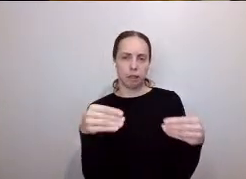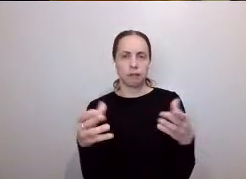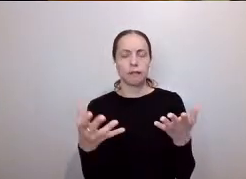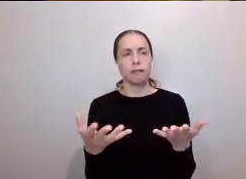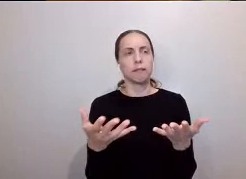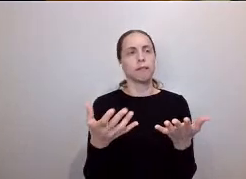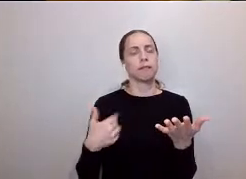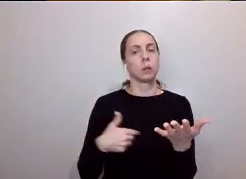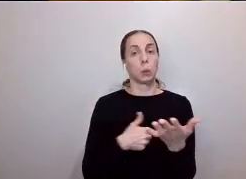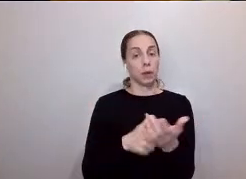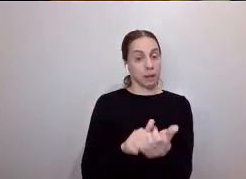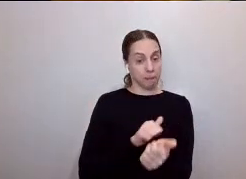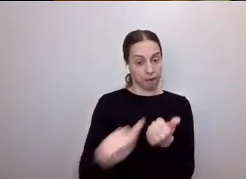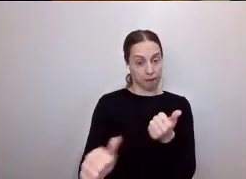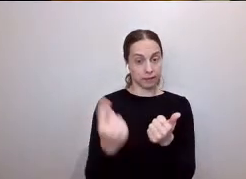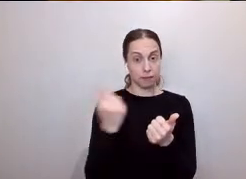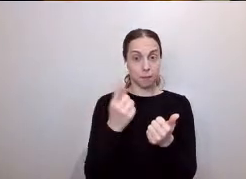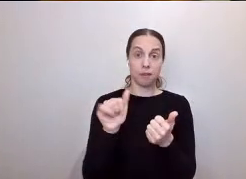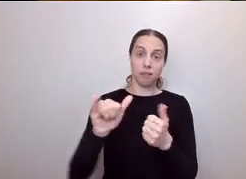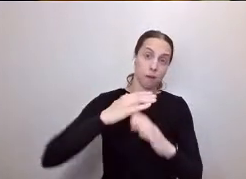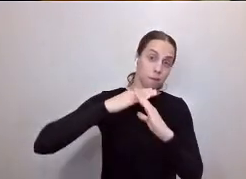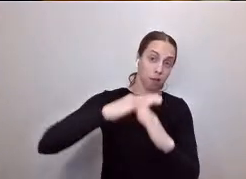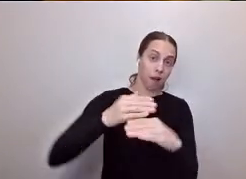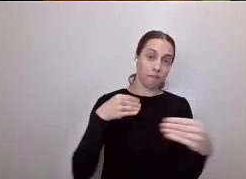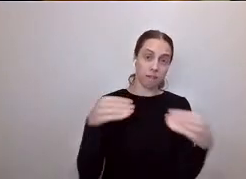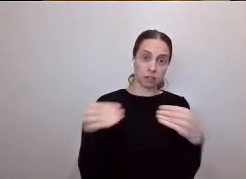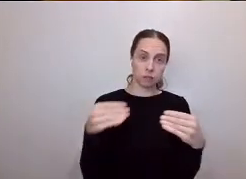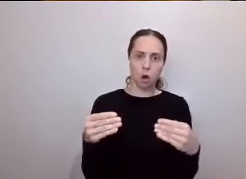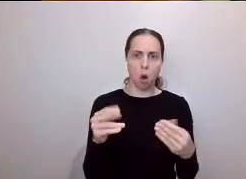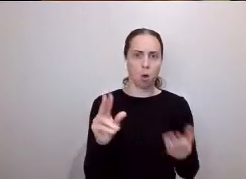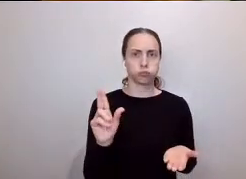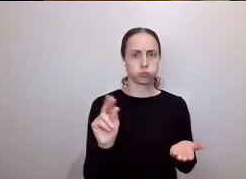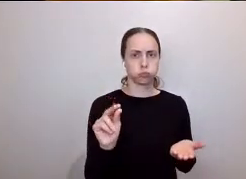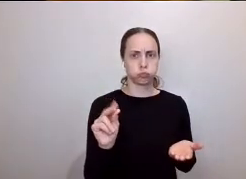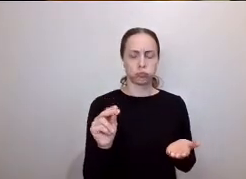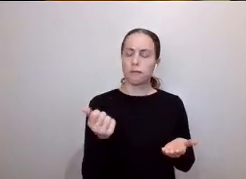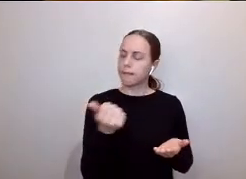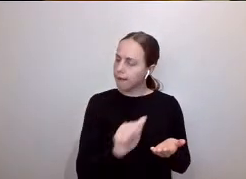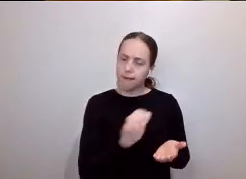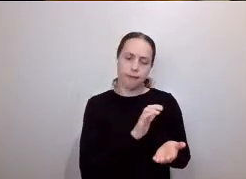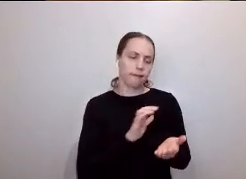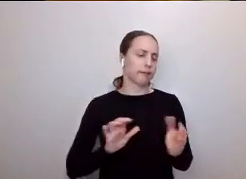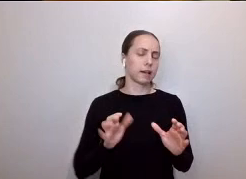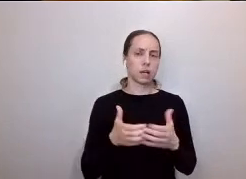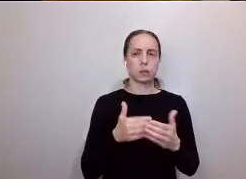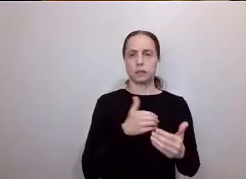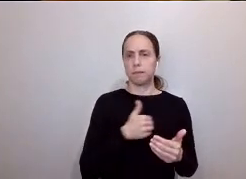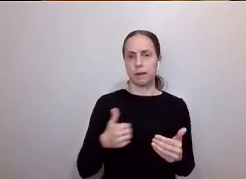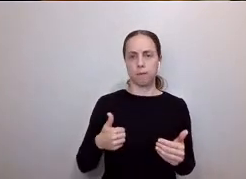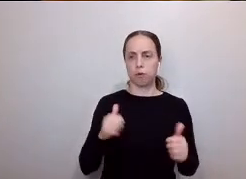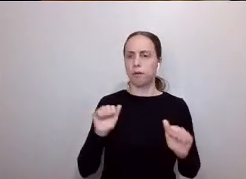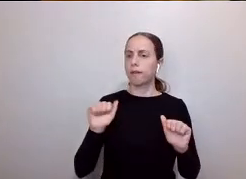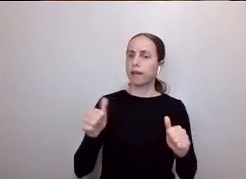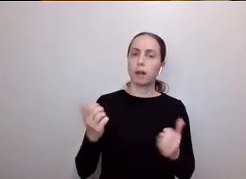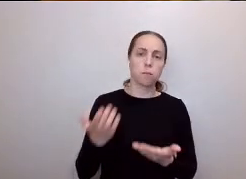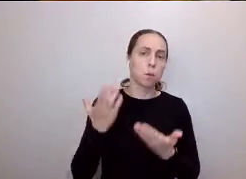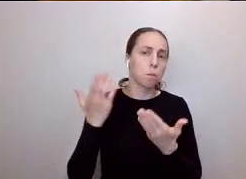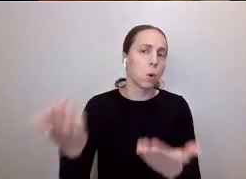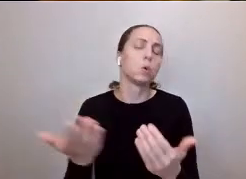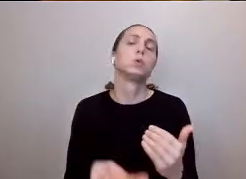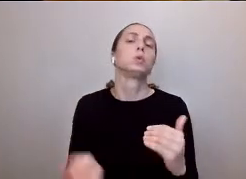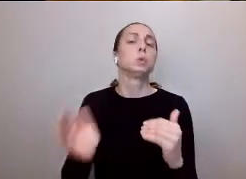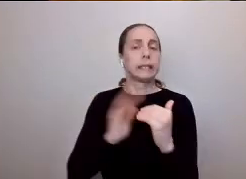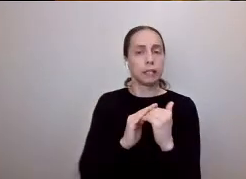member can bring forward a proposal to increase the staffing level in any department. And if they can get 7 votes for it, they can do